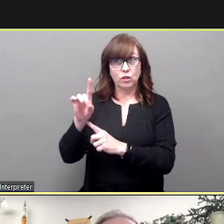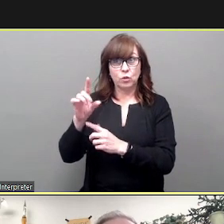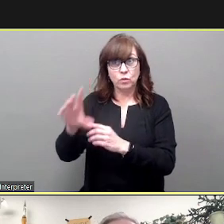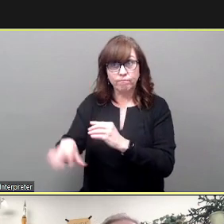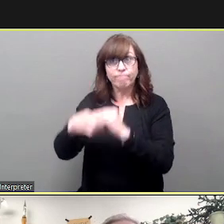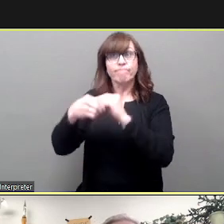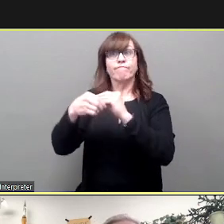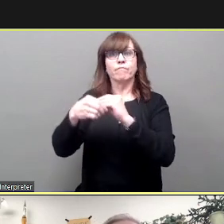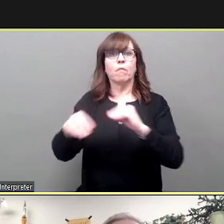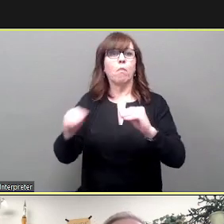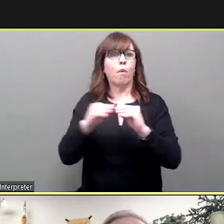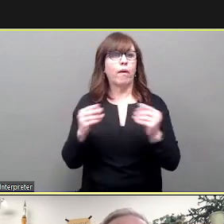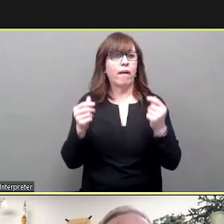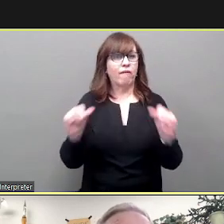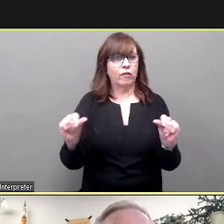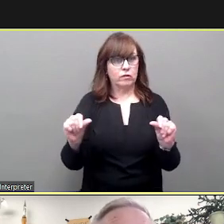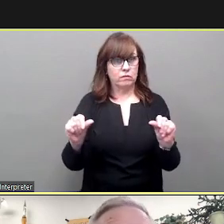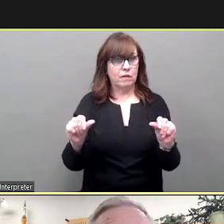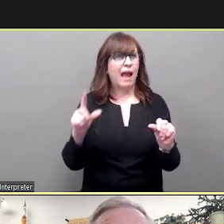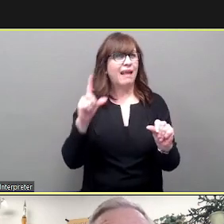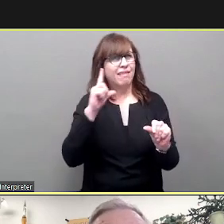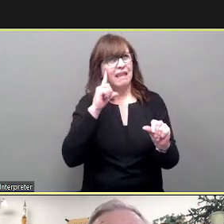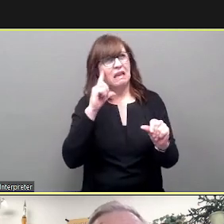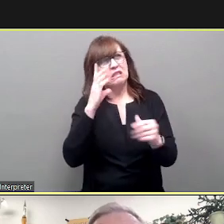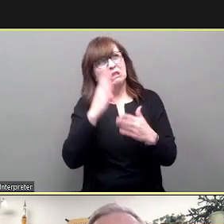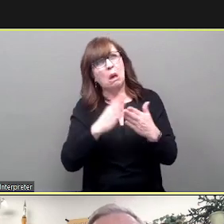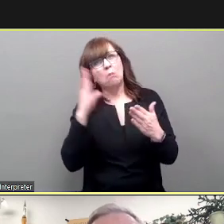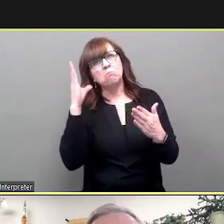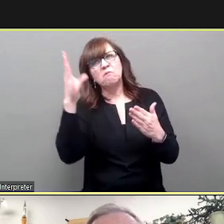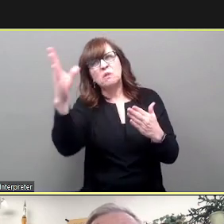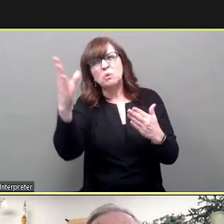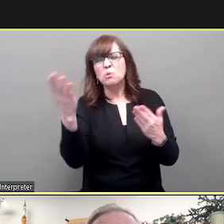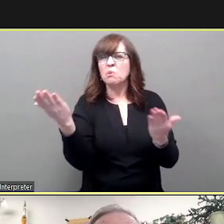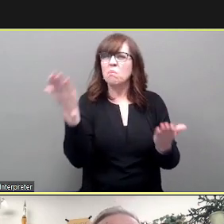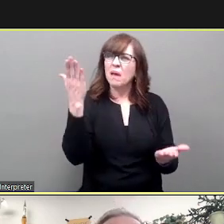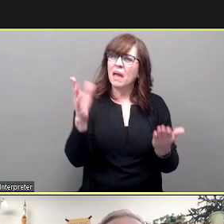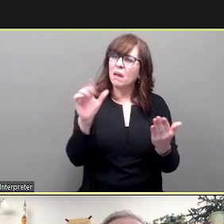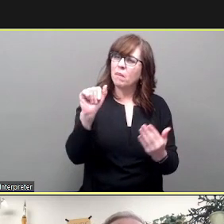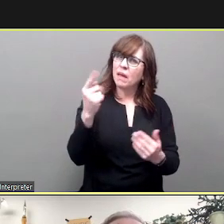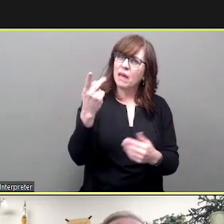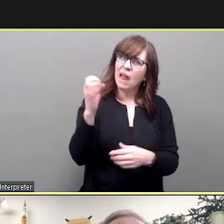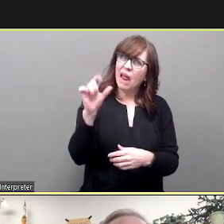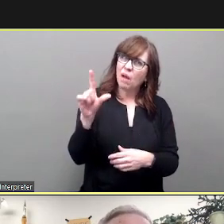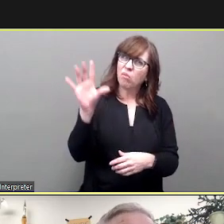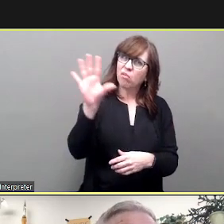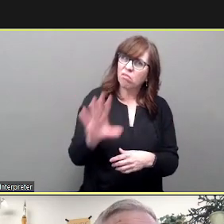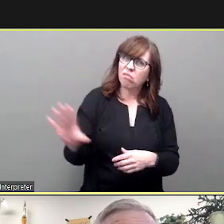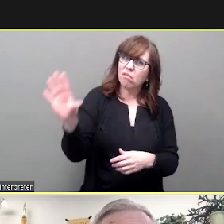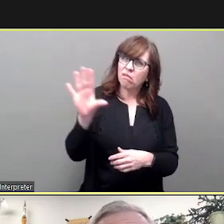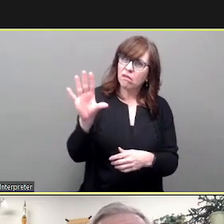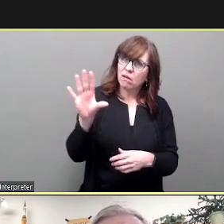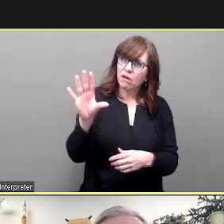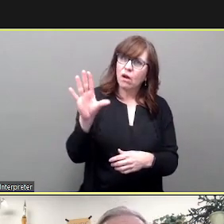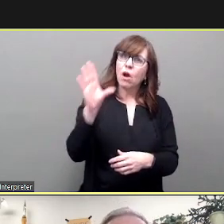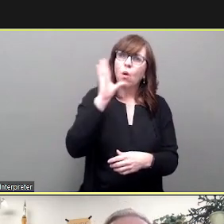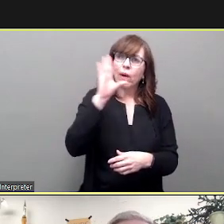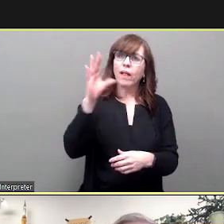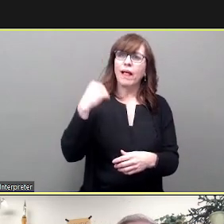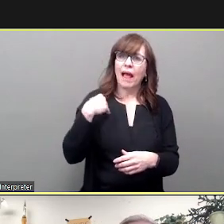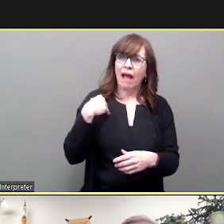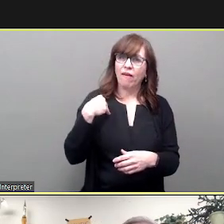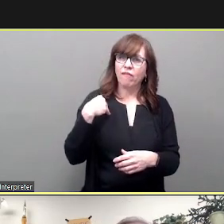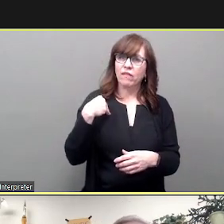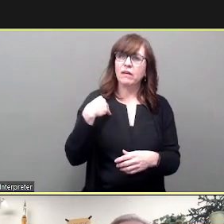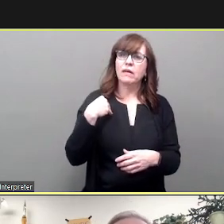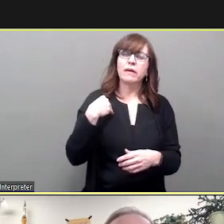point down the line, probably in April or so, we'll be able to have HSD customers, which would be